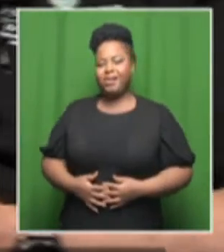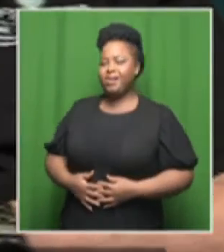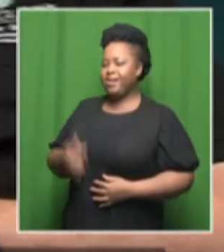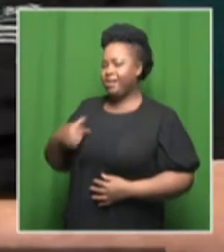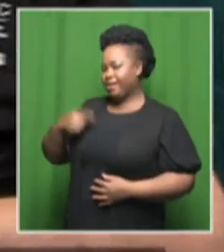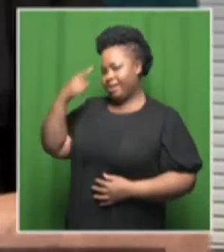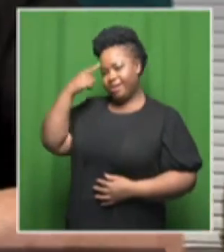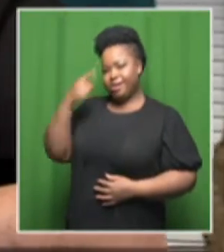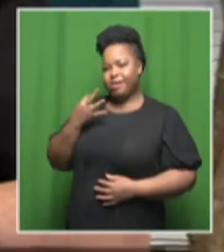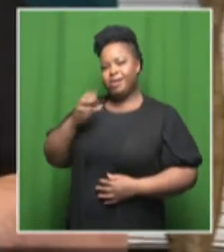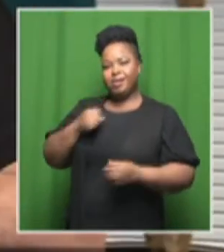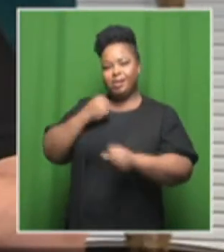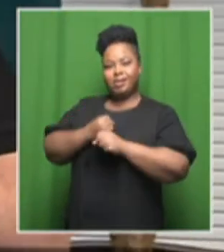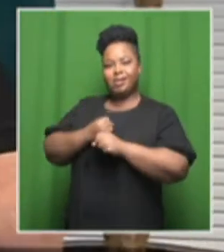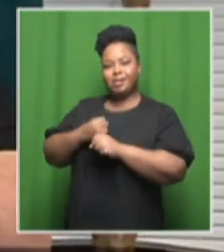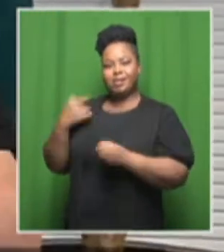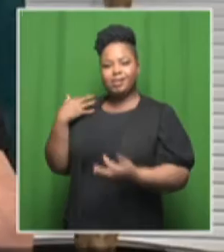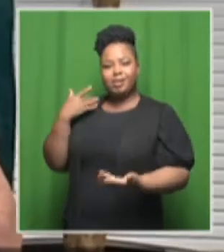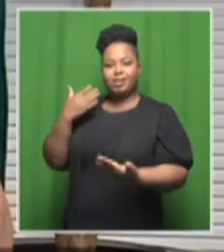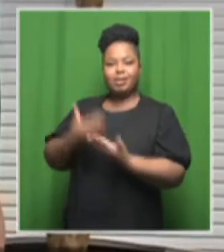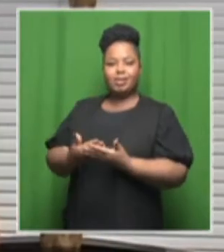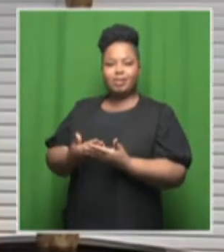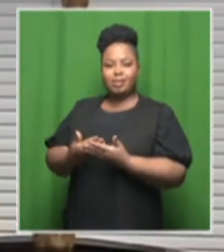past 30 years we have progressed a lot.